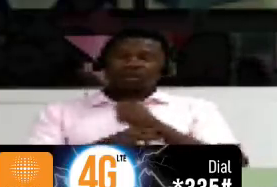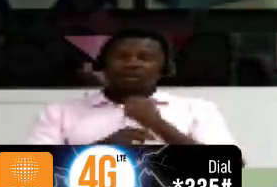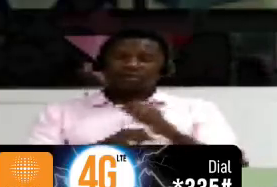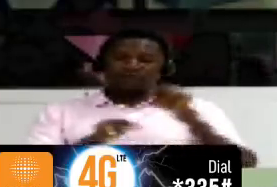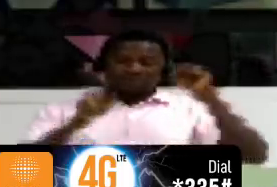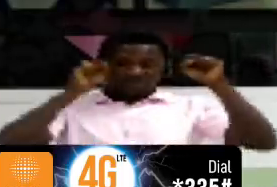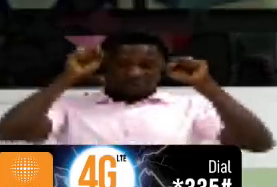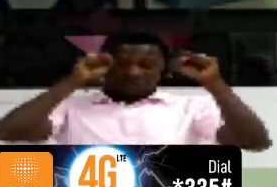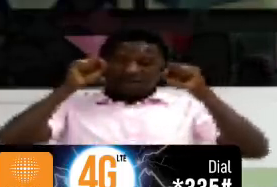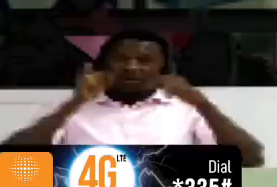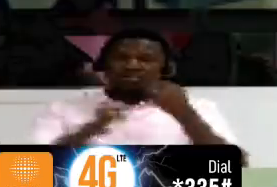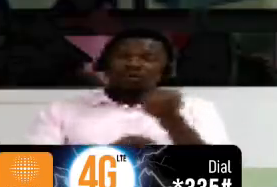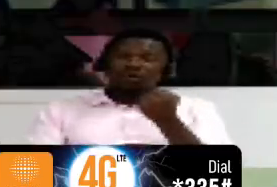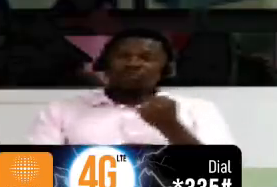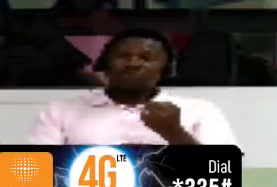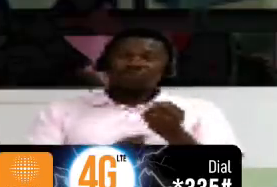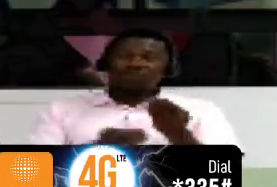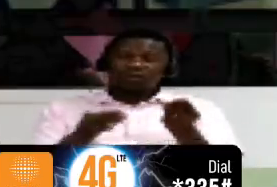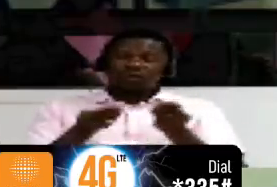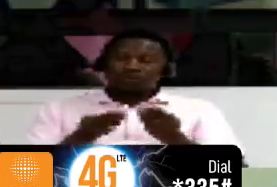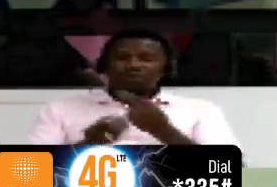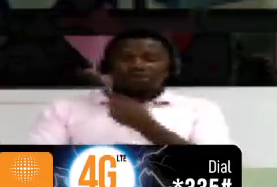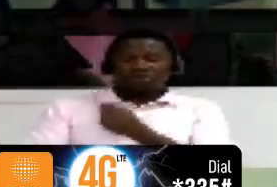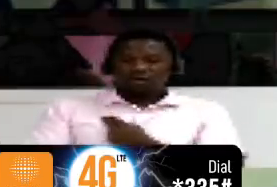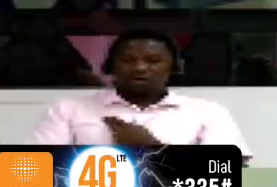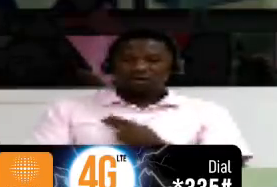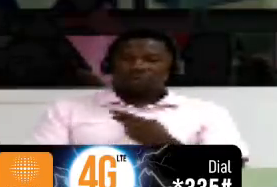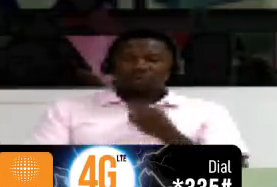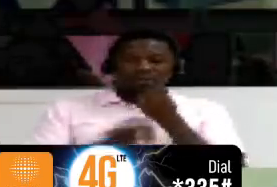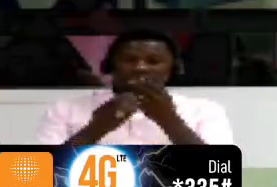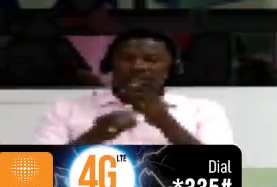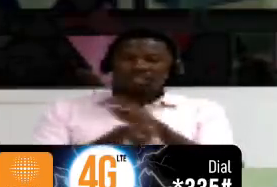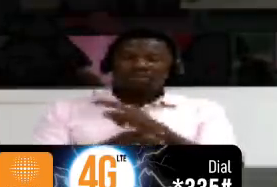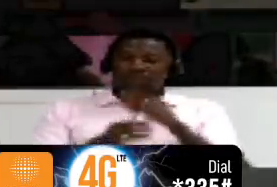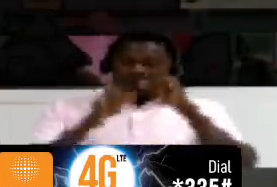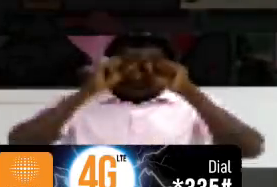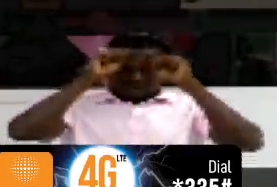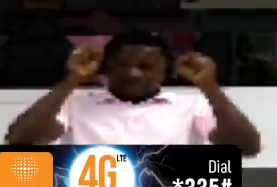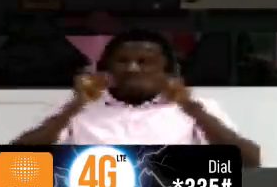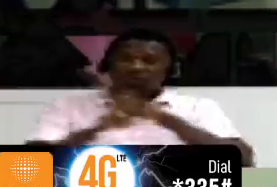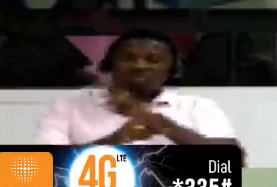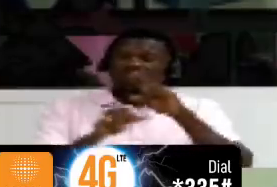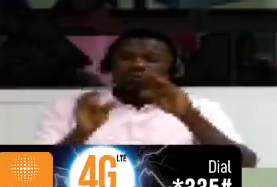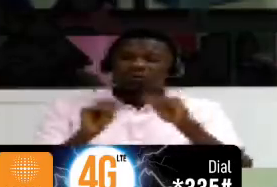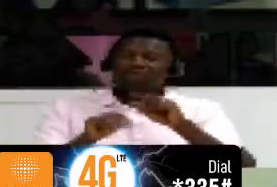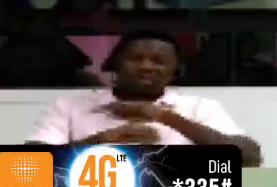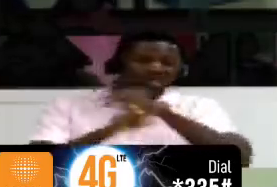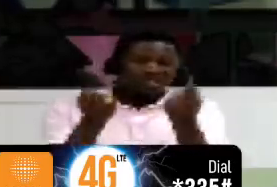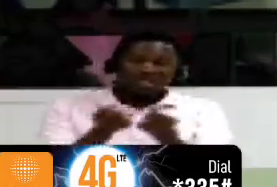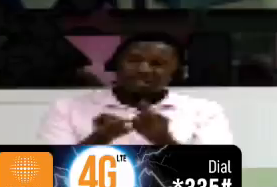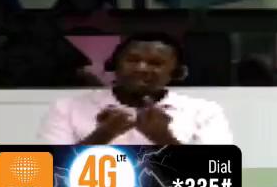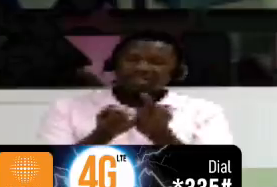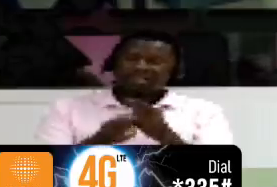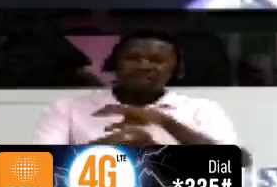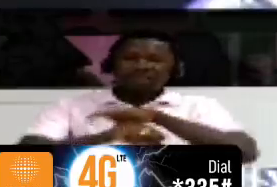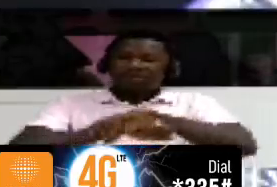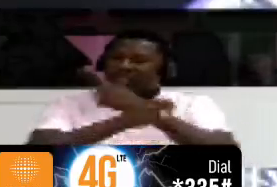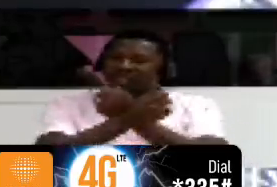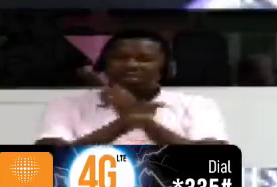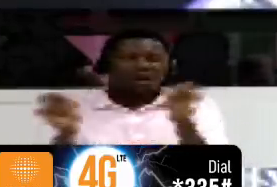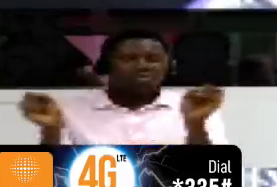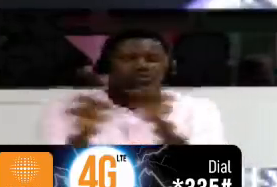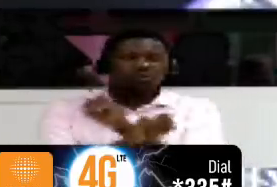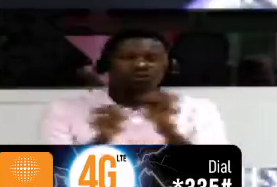union felt that no action had been taken by the authorities. Is that correct? Exactly. And the march was to end at